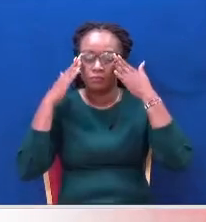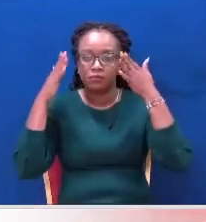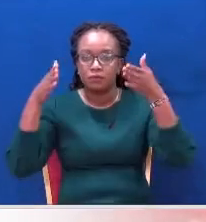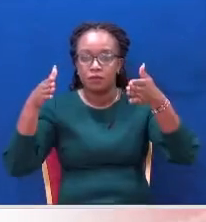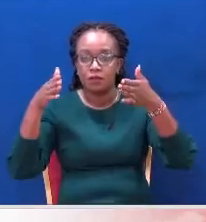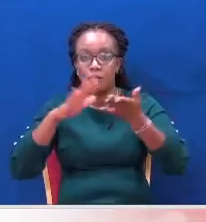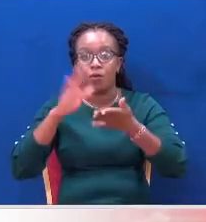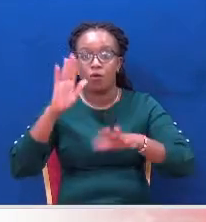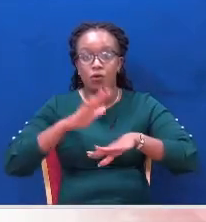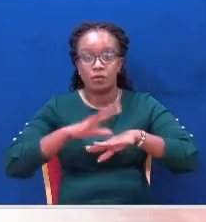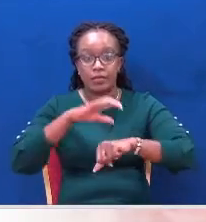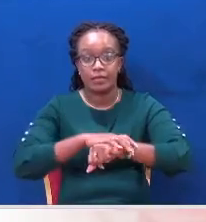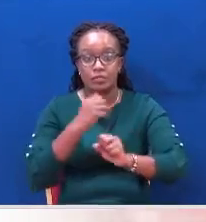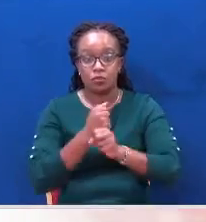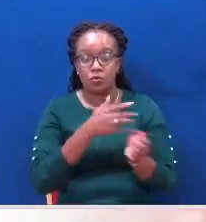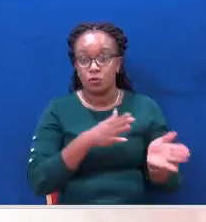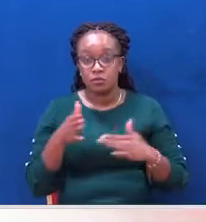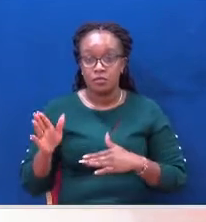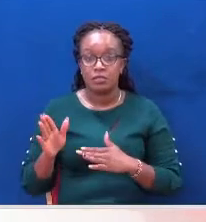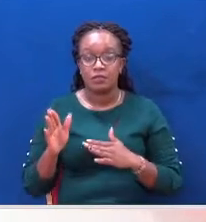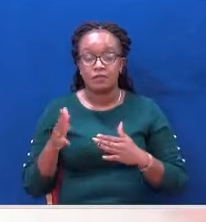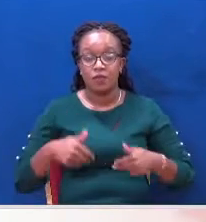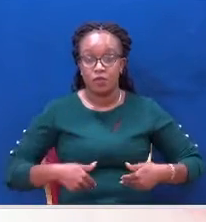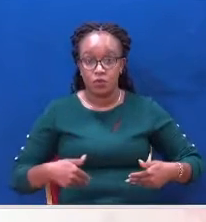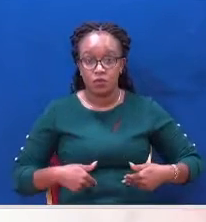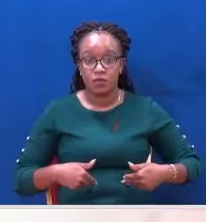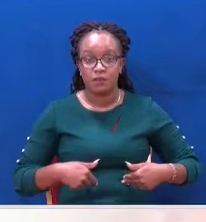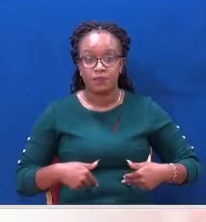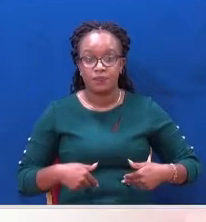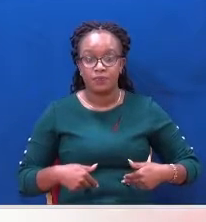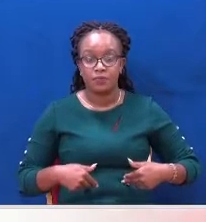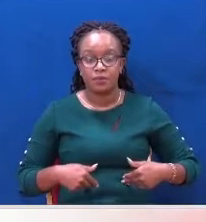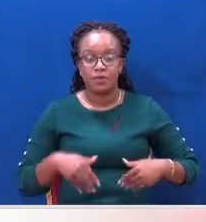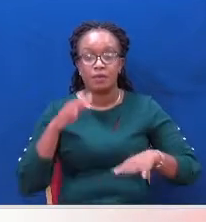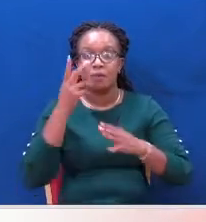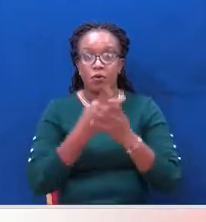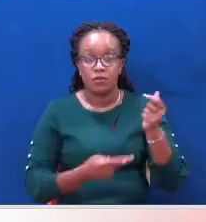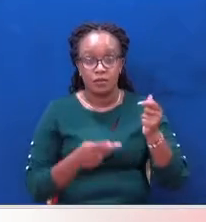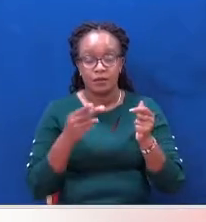opportunities for the youth, both in the public and private sector,